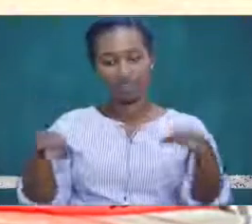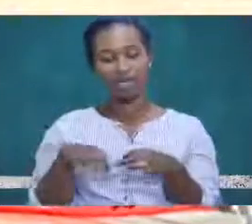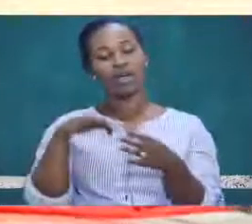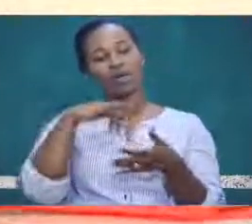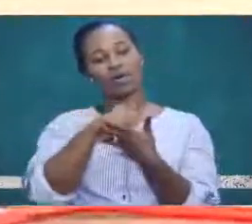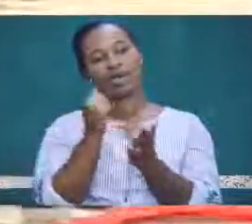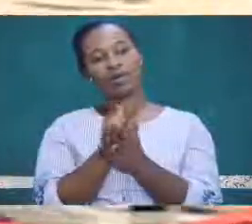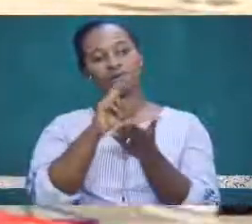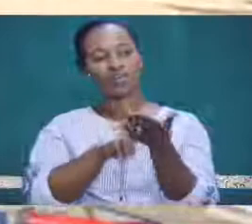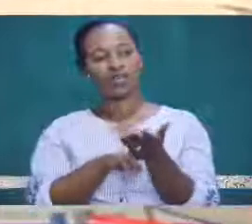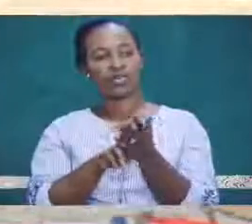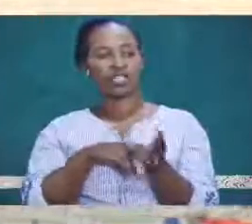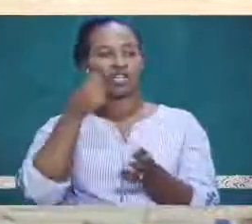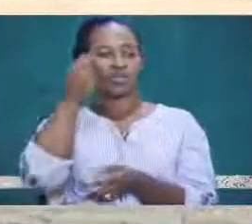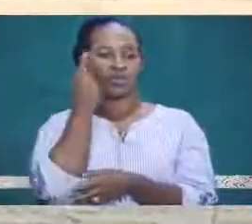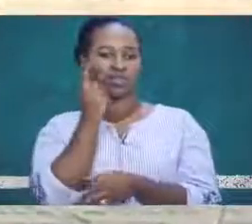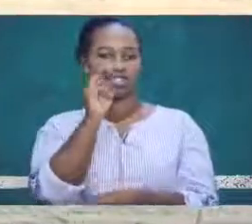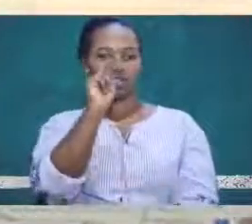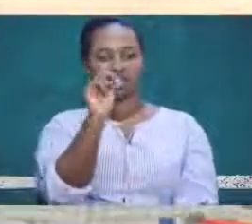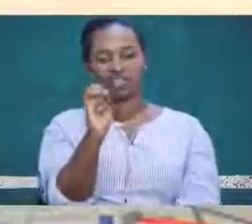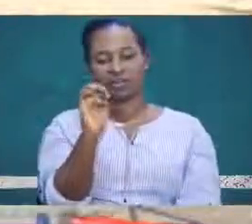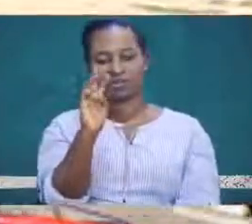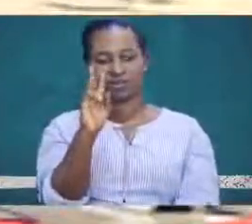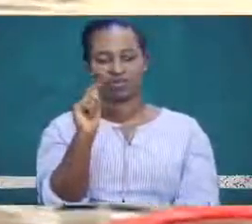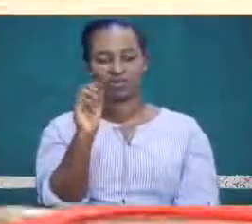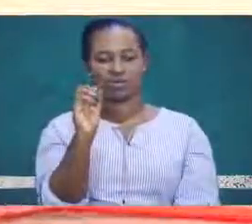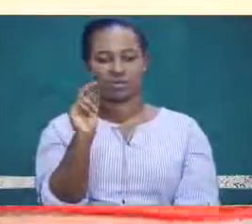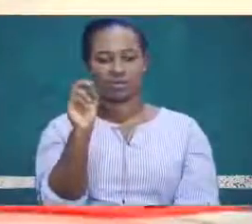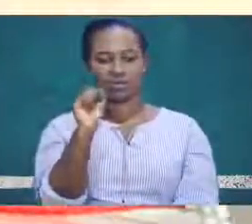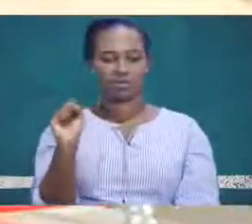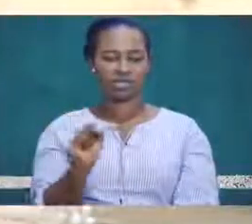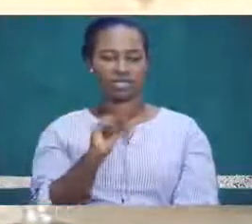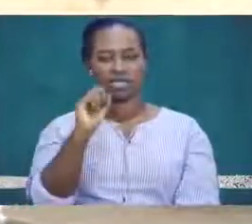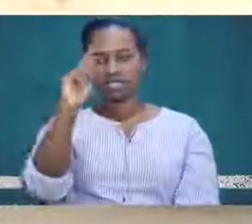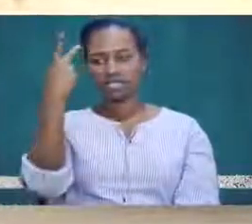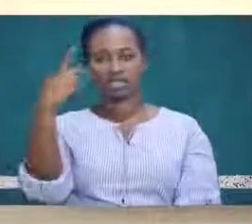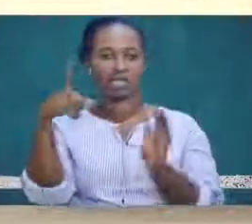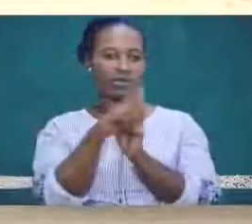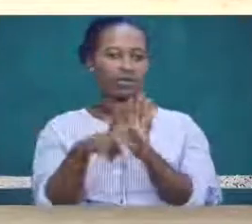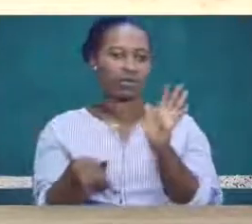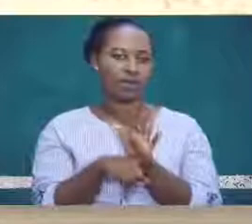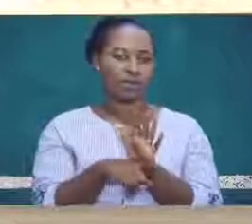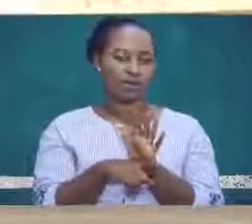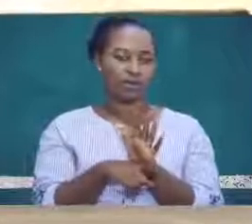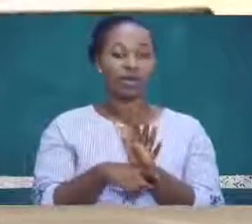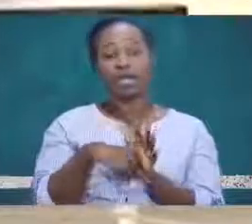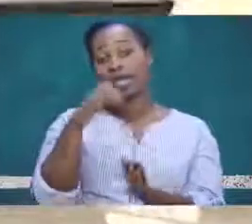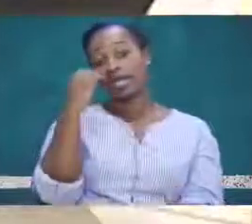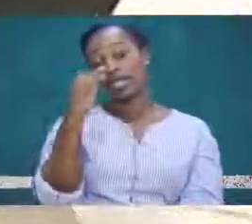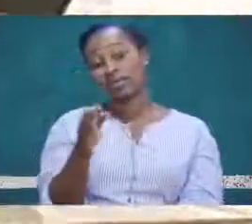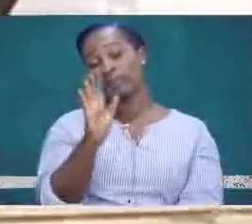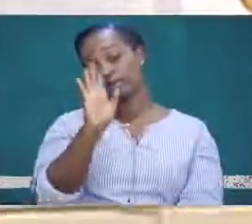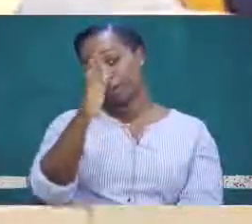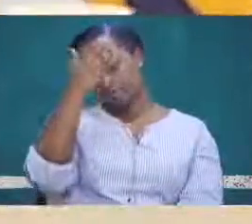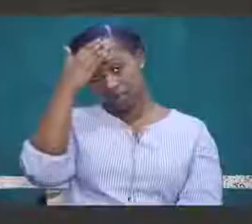to understand Newton's second law of motion. Now, if you had forgotten, I'm